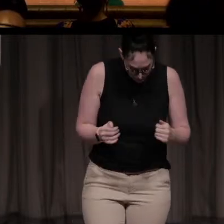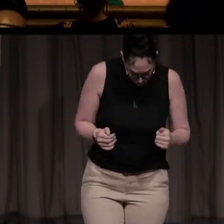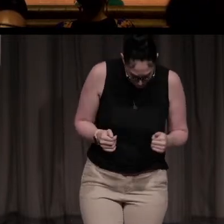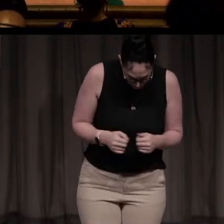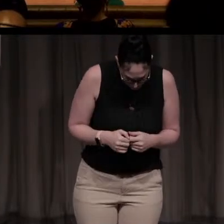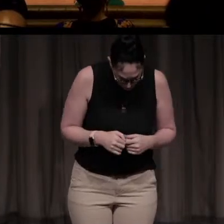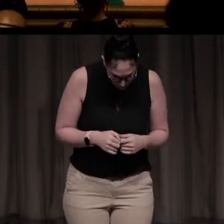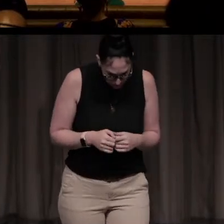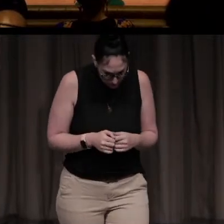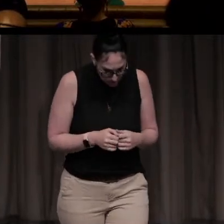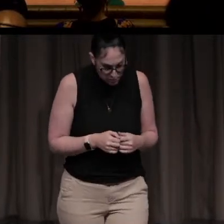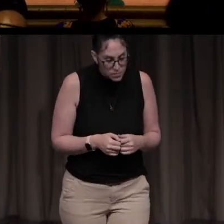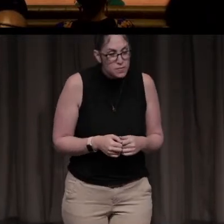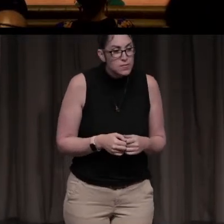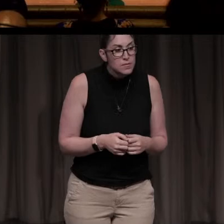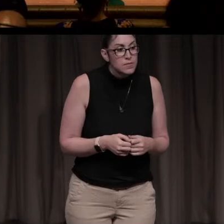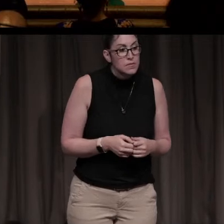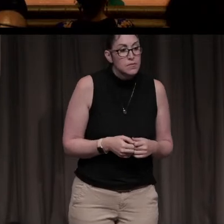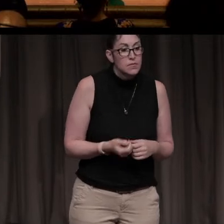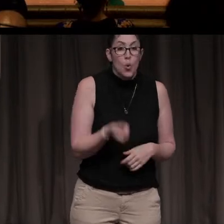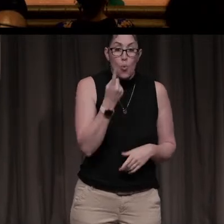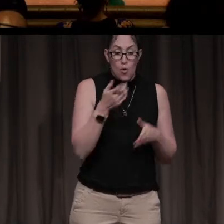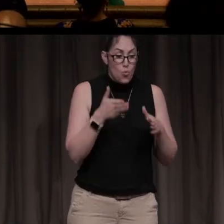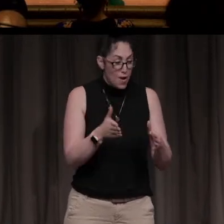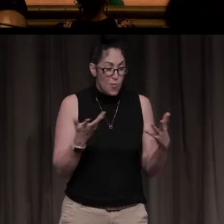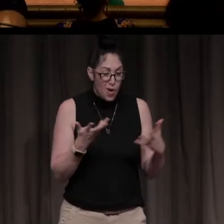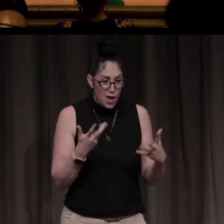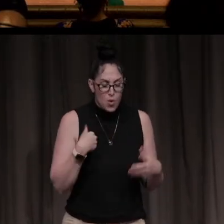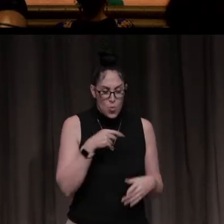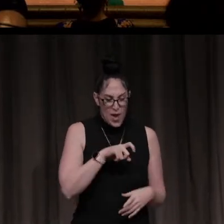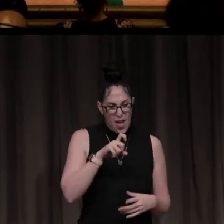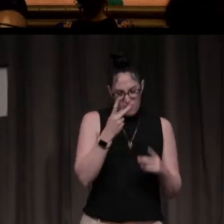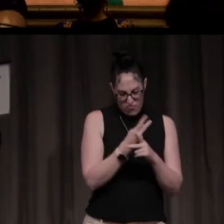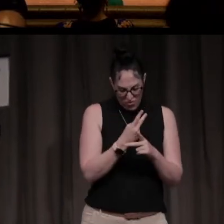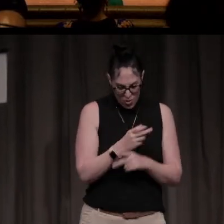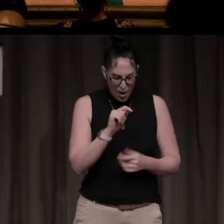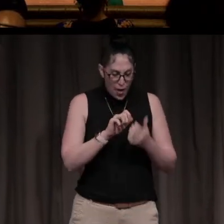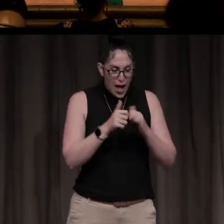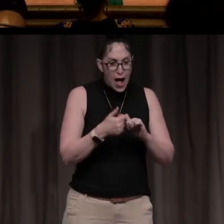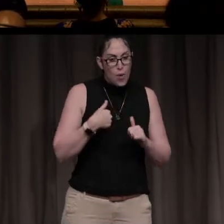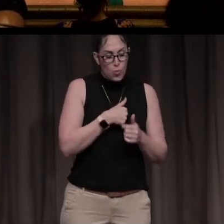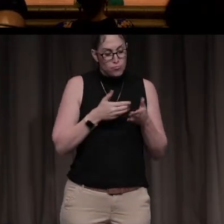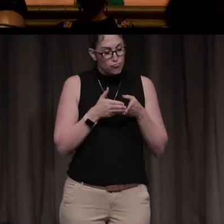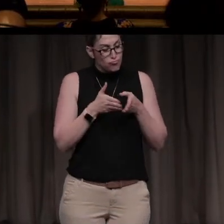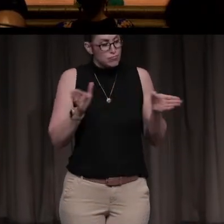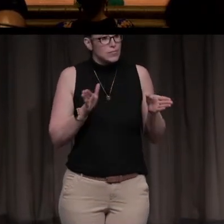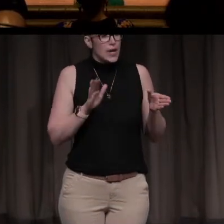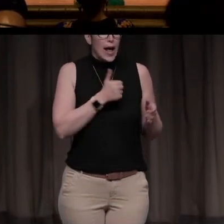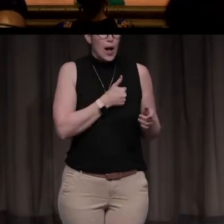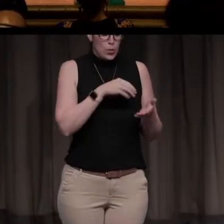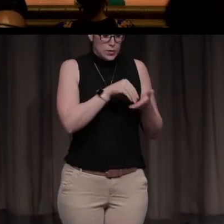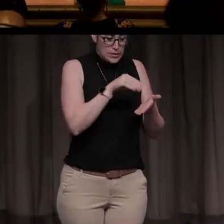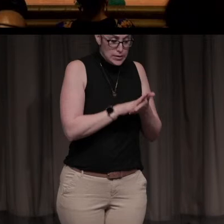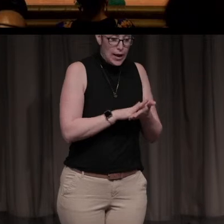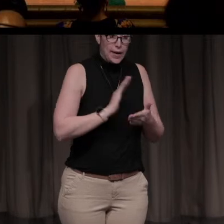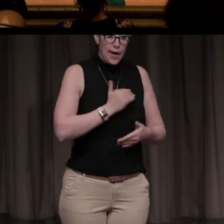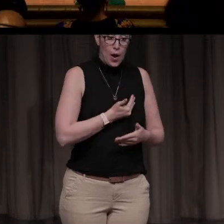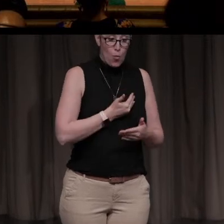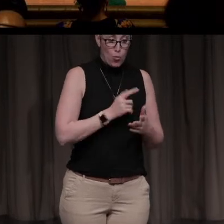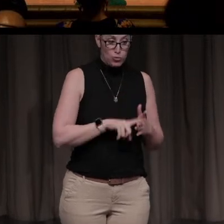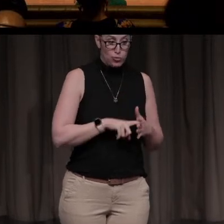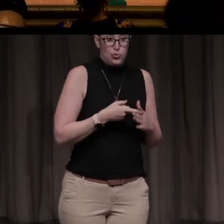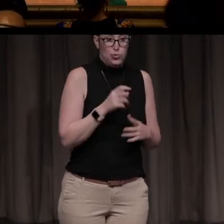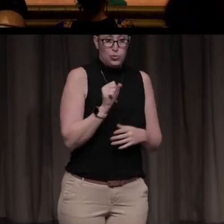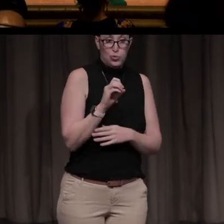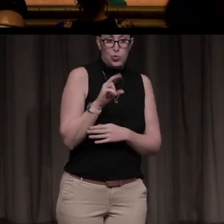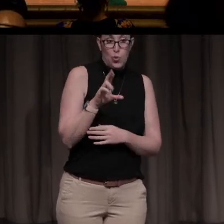by expanding the ways that we cite our sources. And I'm really emboldened and kind of happy that there's new